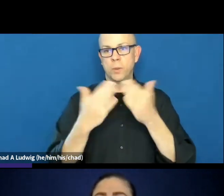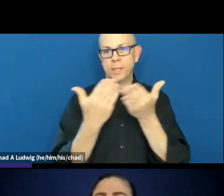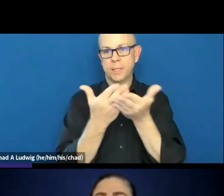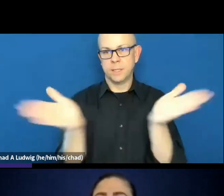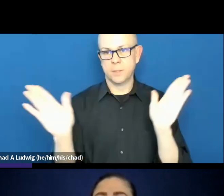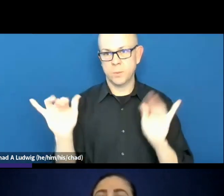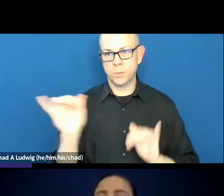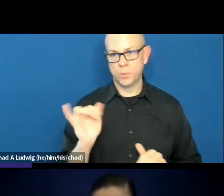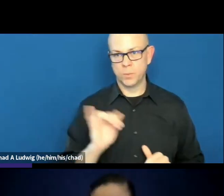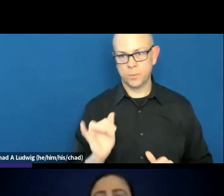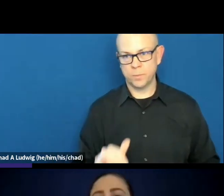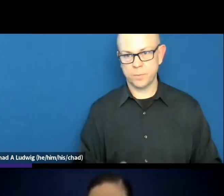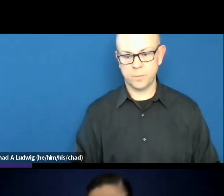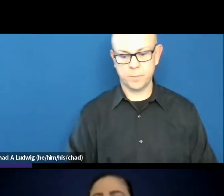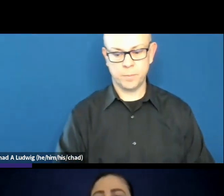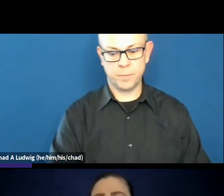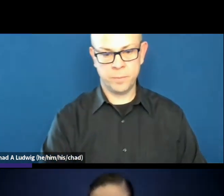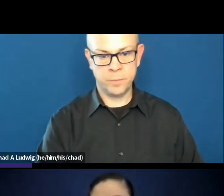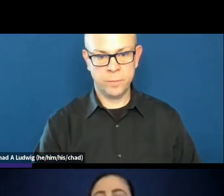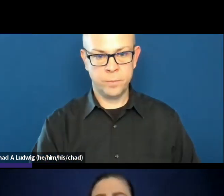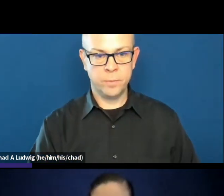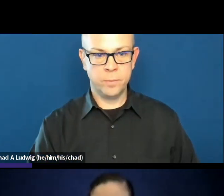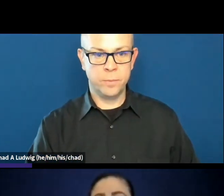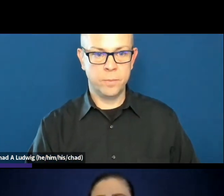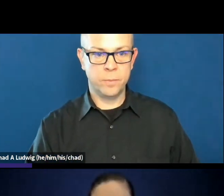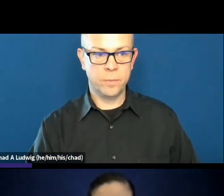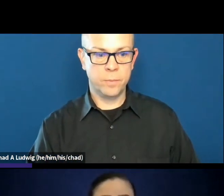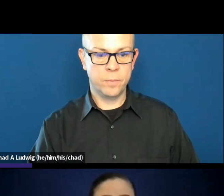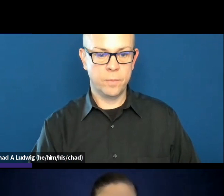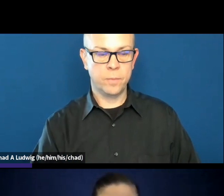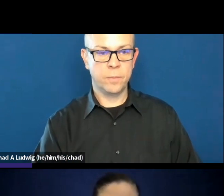as we can, and we really want to support the community out there.